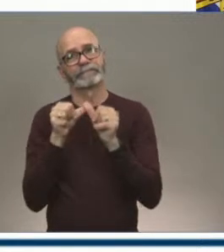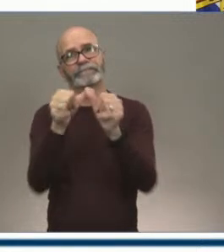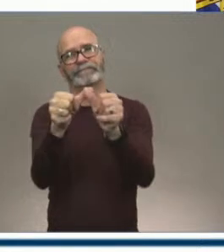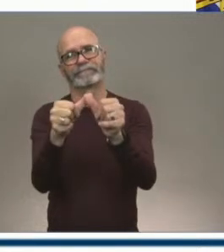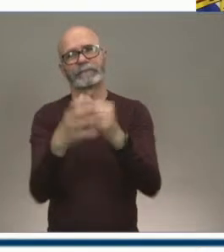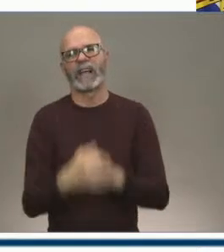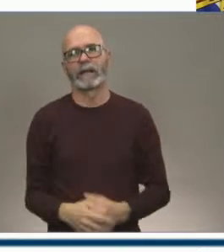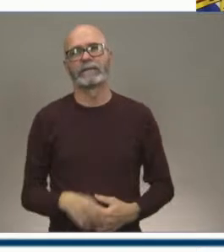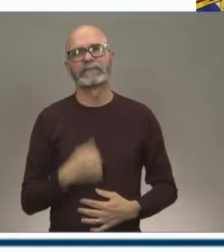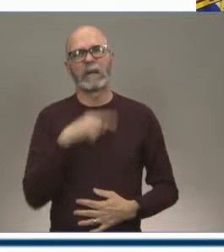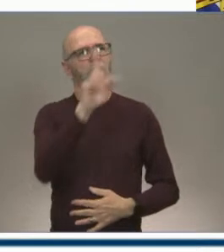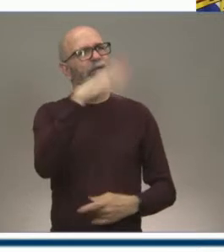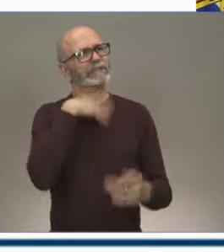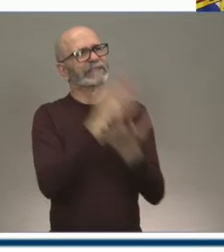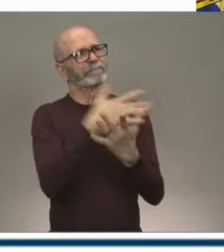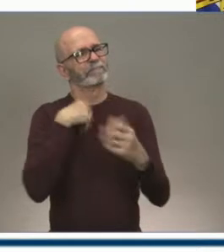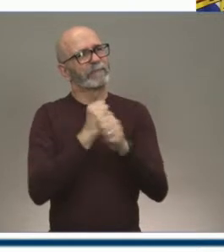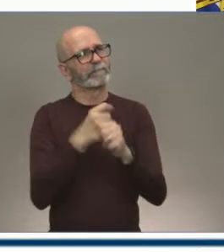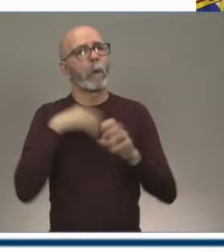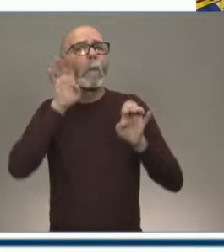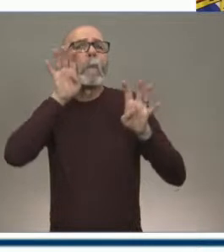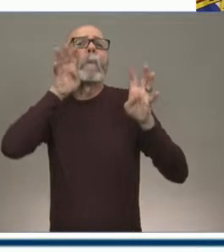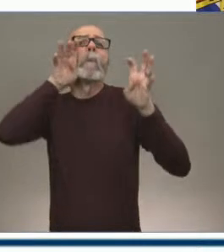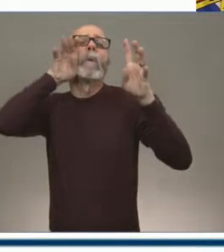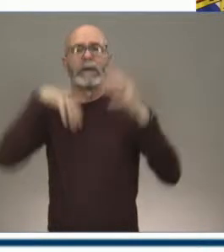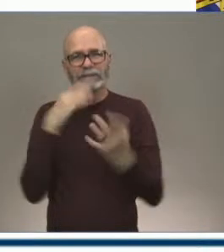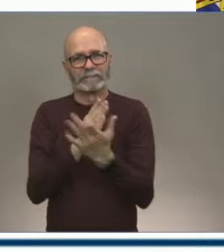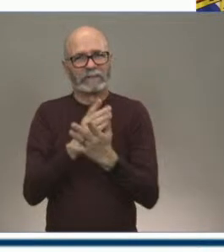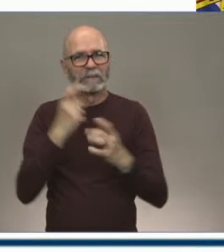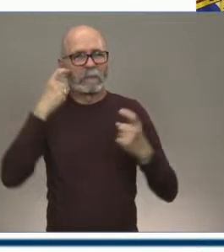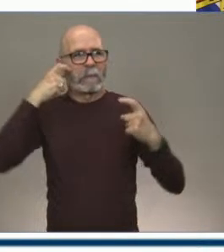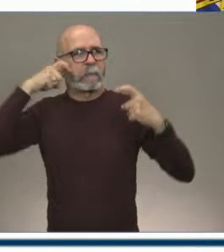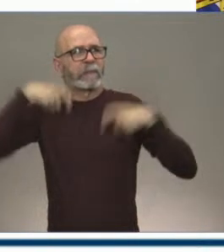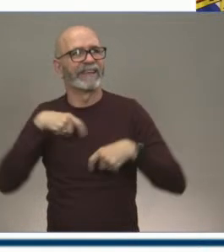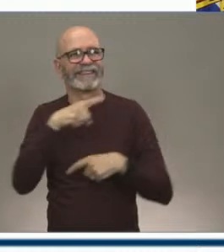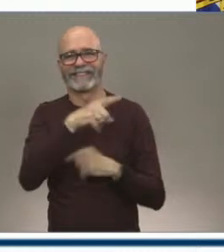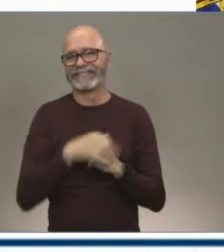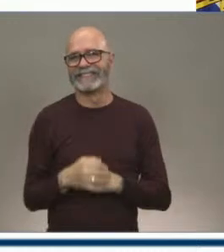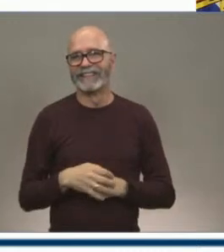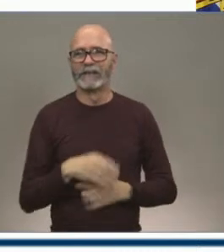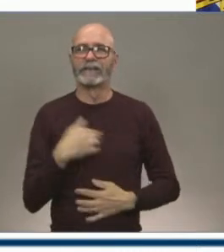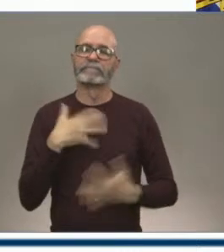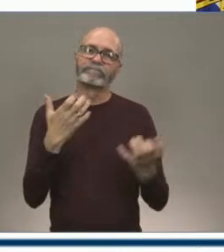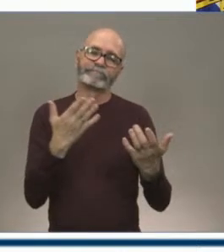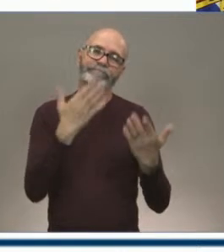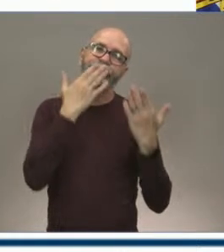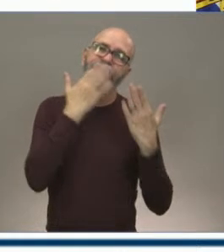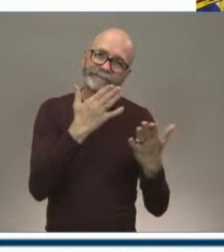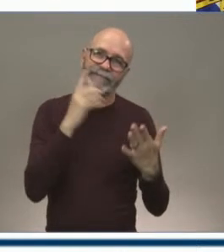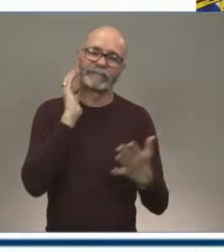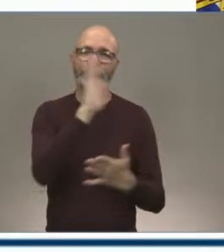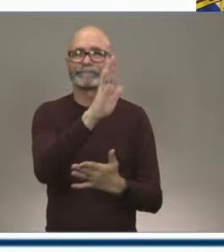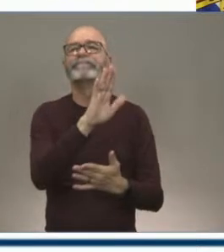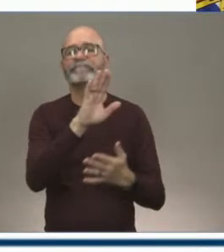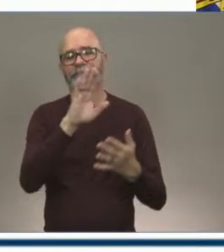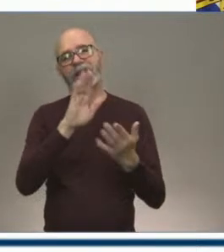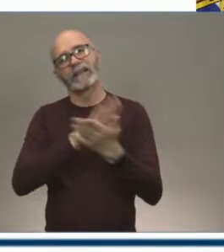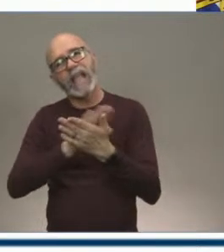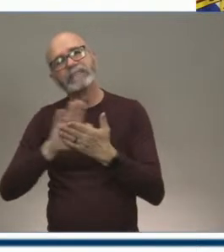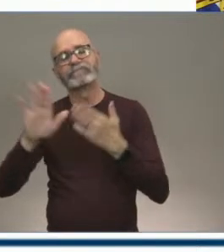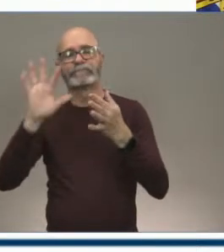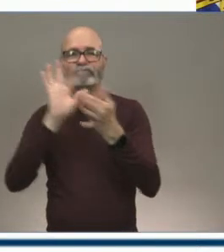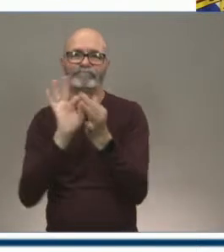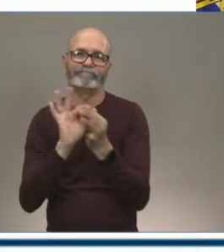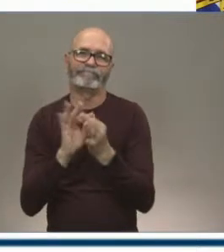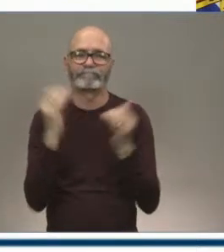for me to be crying on my last day, but I appreciate your kind words. Thank you very much. Chrissy. To that note,